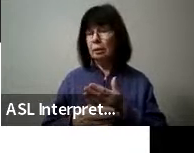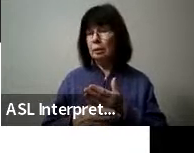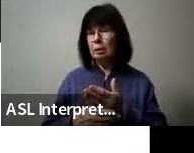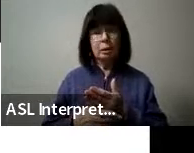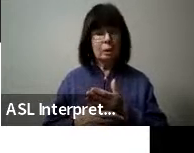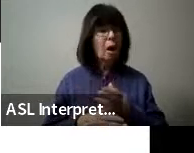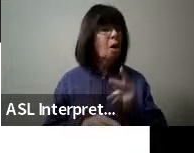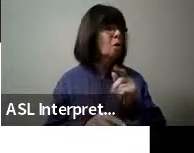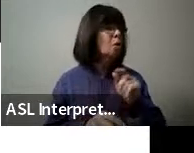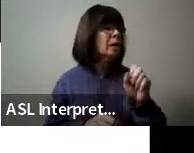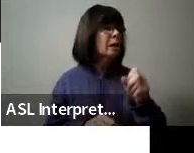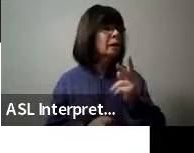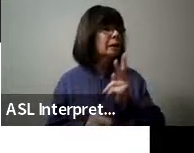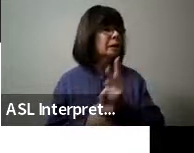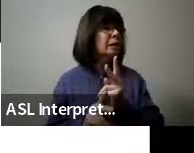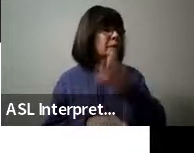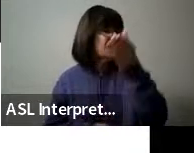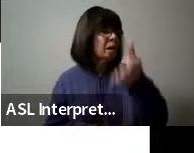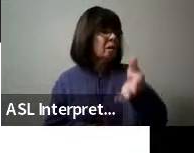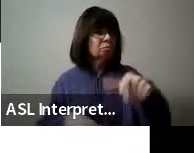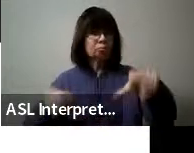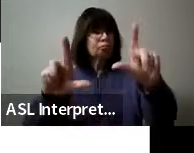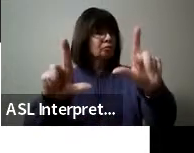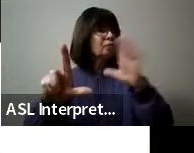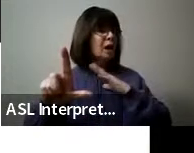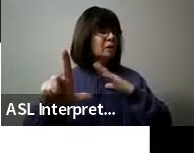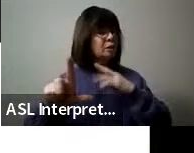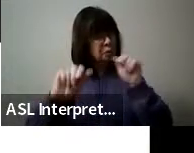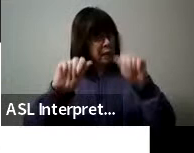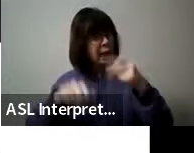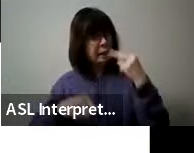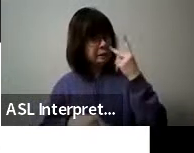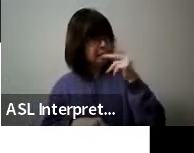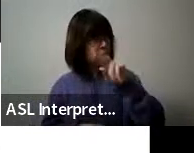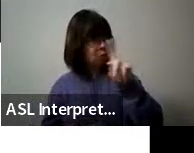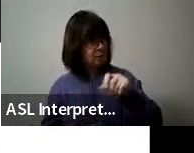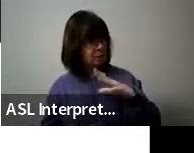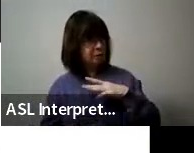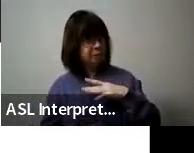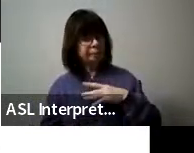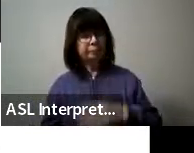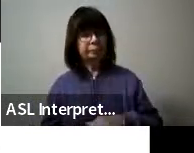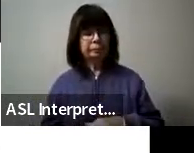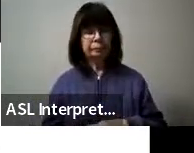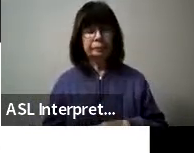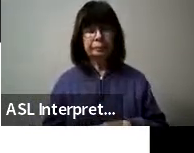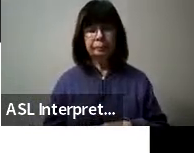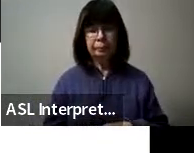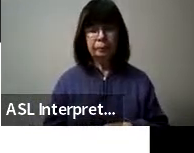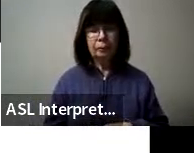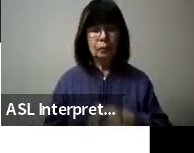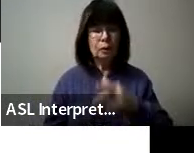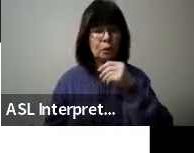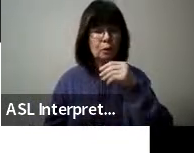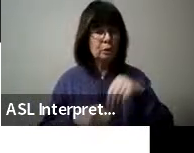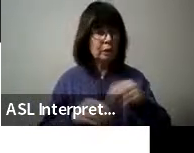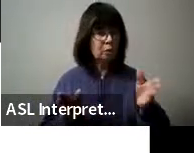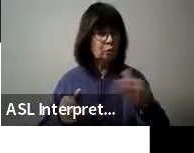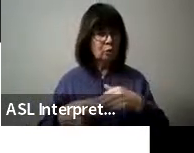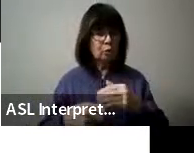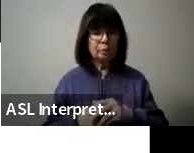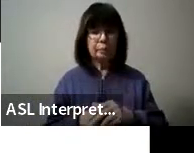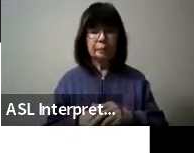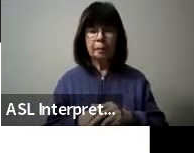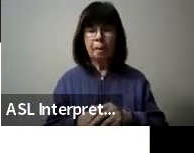keep it up for now just so we see the questions. Okay. I let's see who's in the room with me. I see